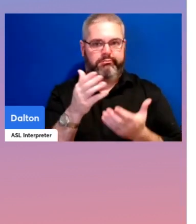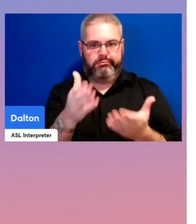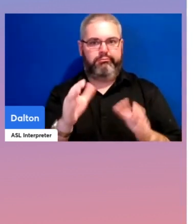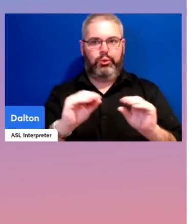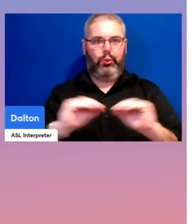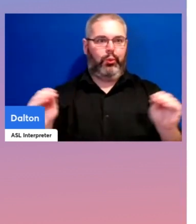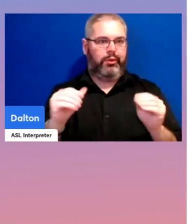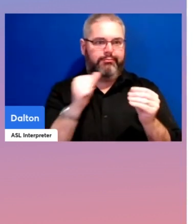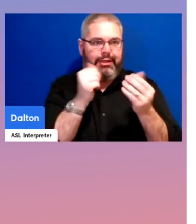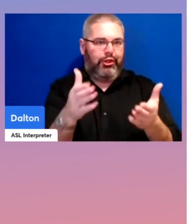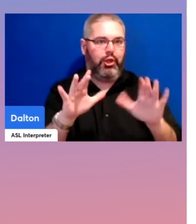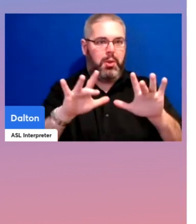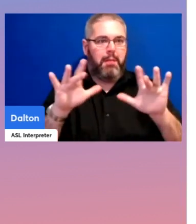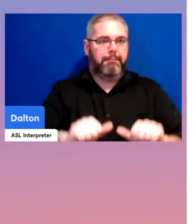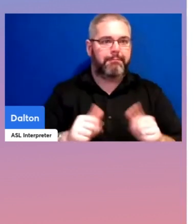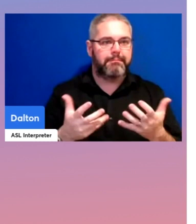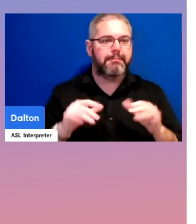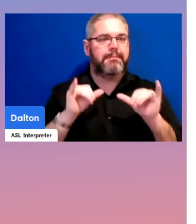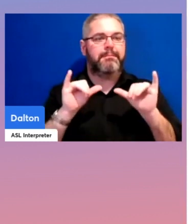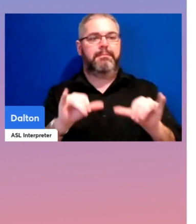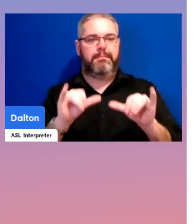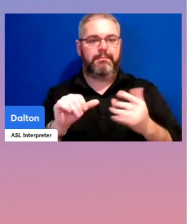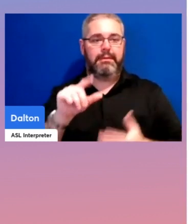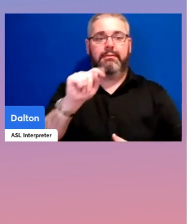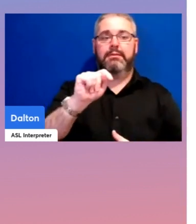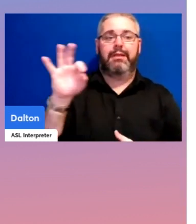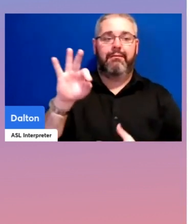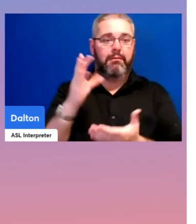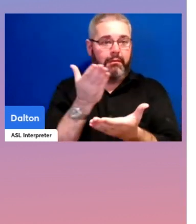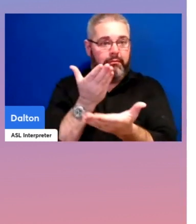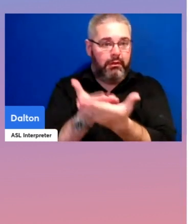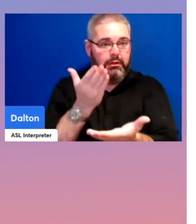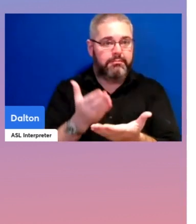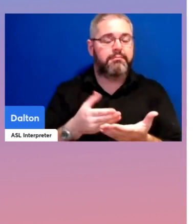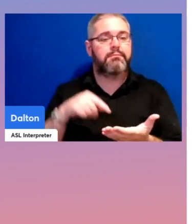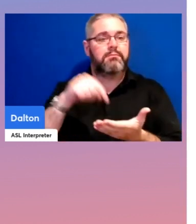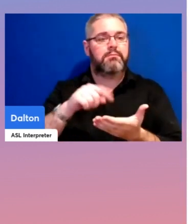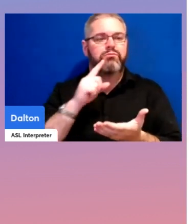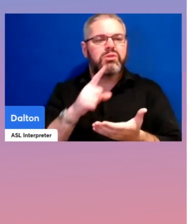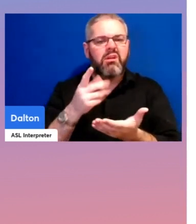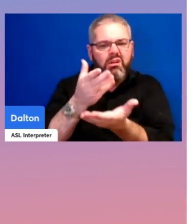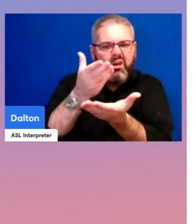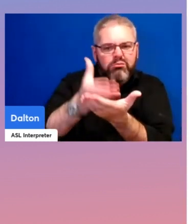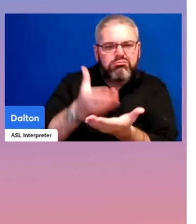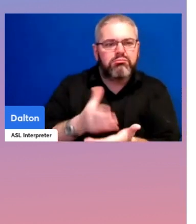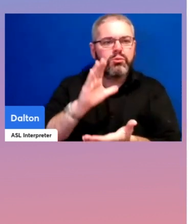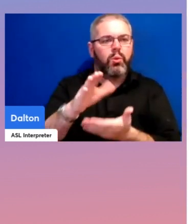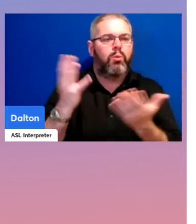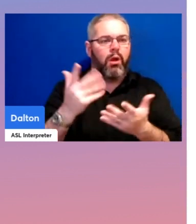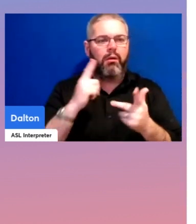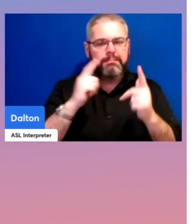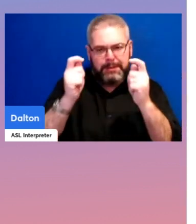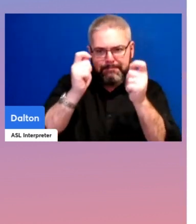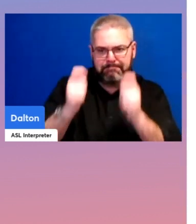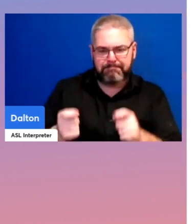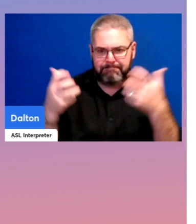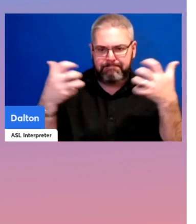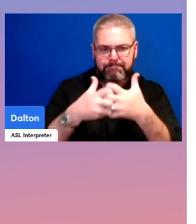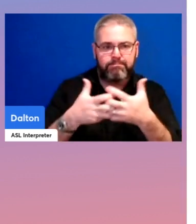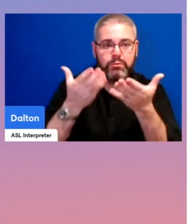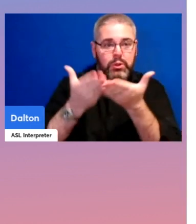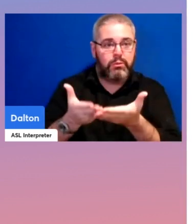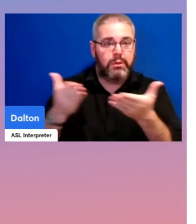instance. Next up, you have Terraform validate, and this can actually start validating your configuration against the resource